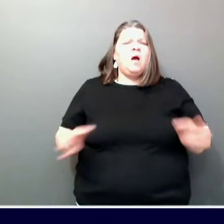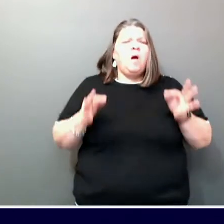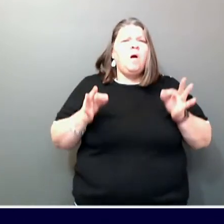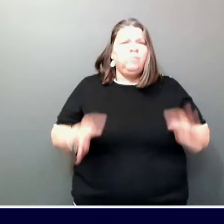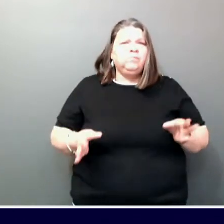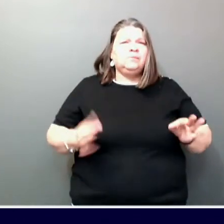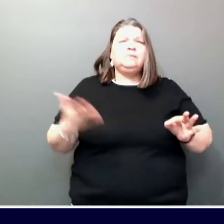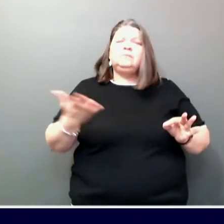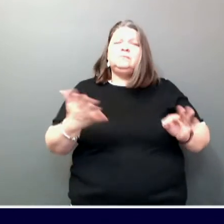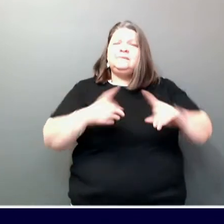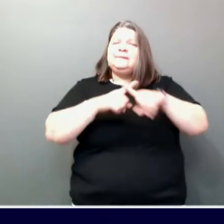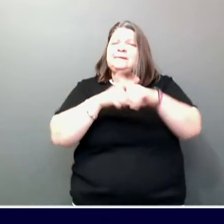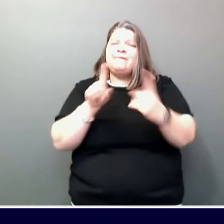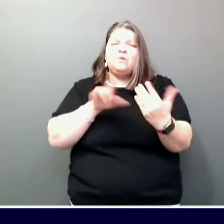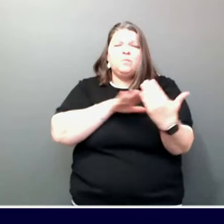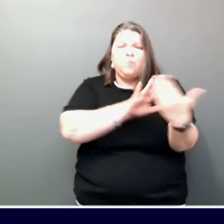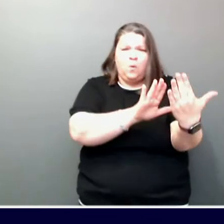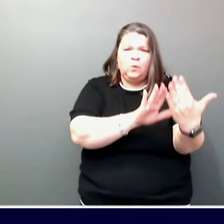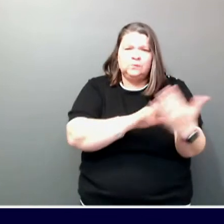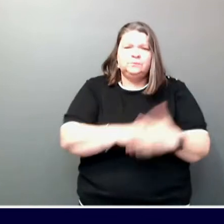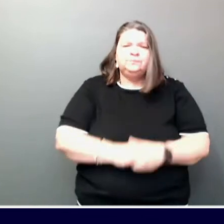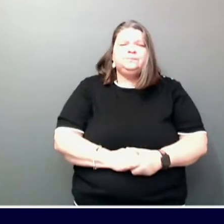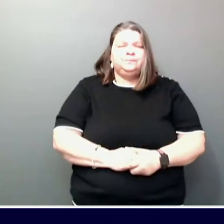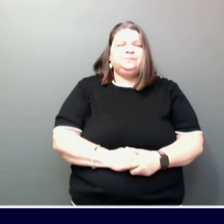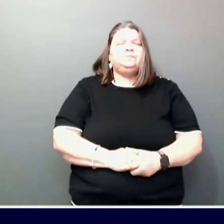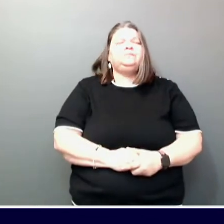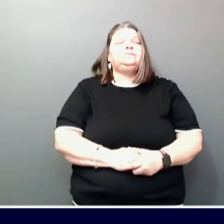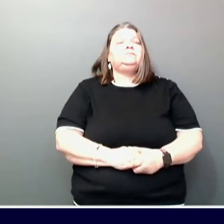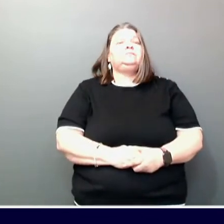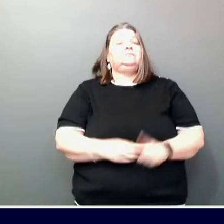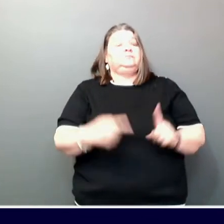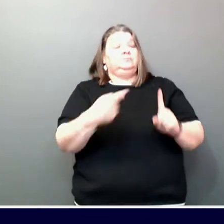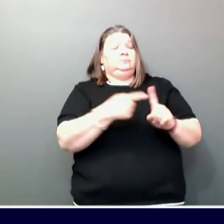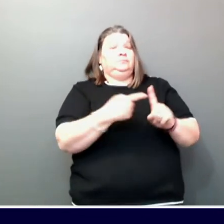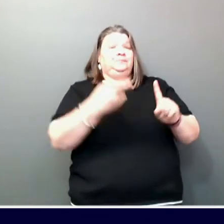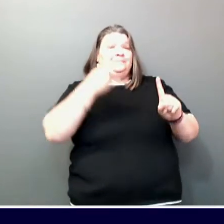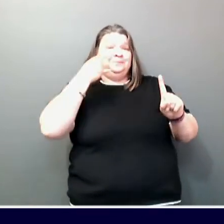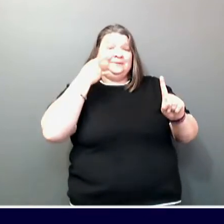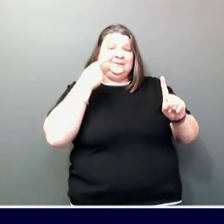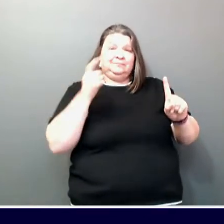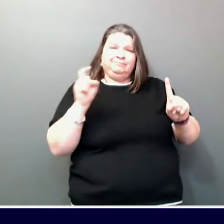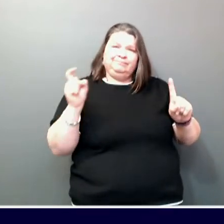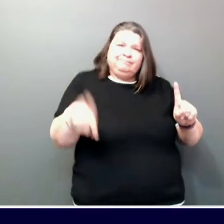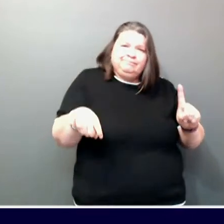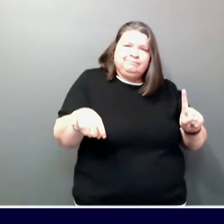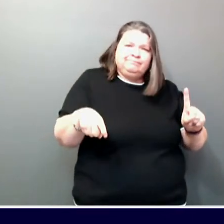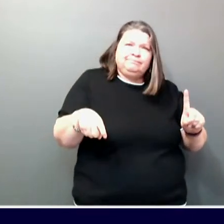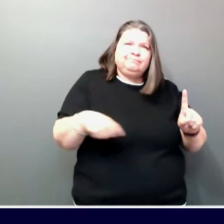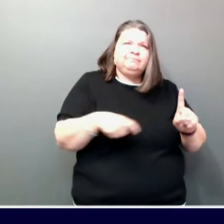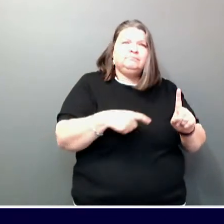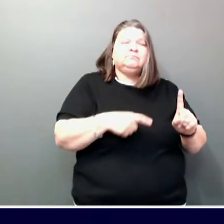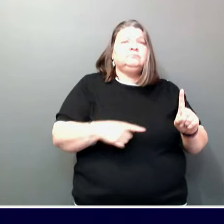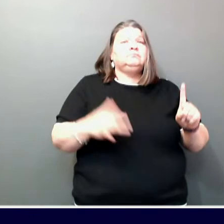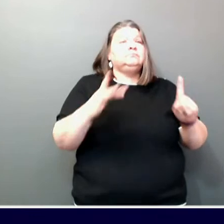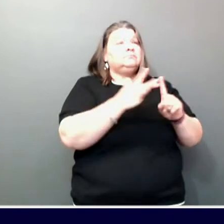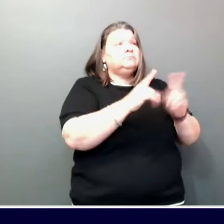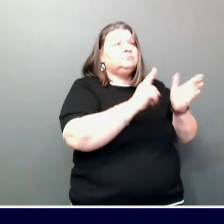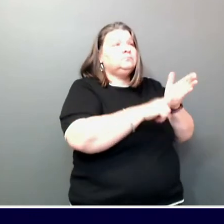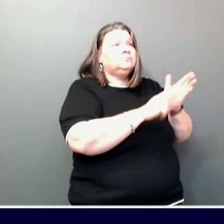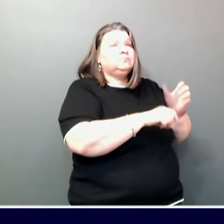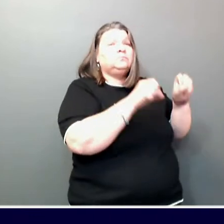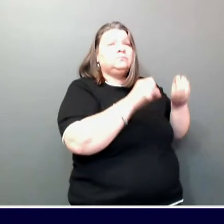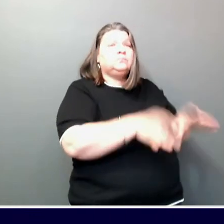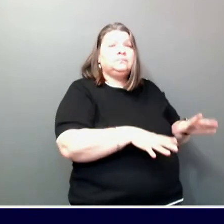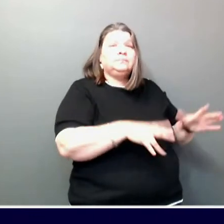are uncoupling the mask requirement from contact tracing. What does that mean? Well, going forward, the